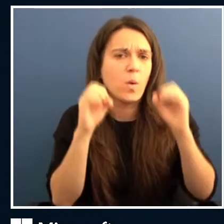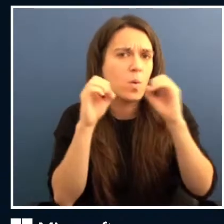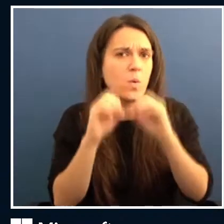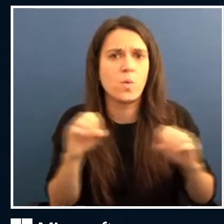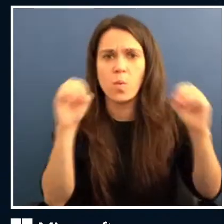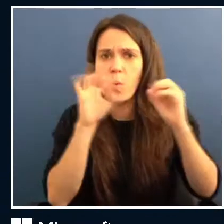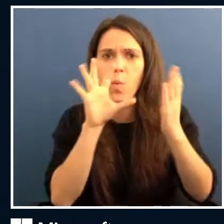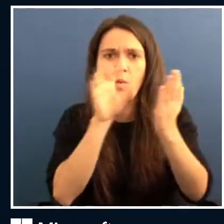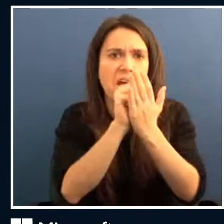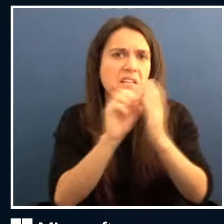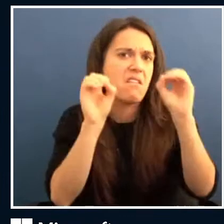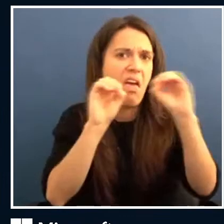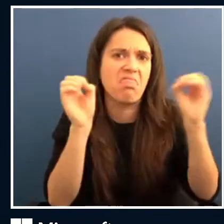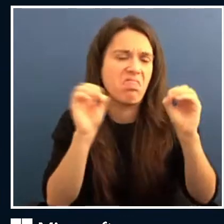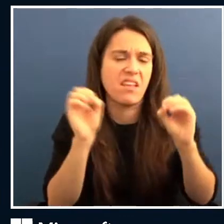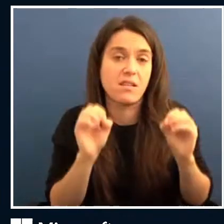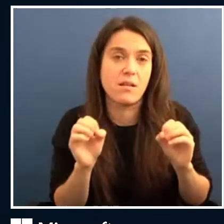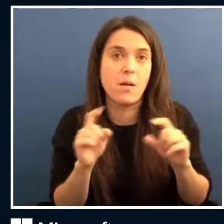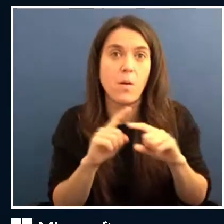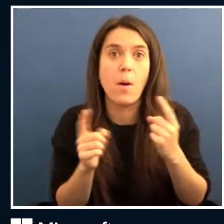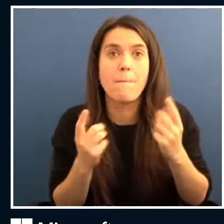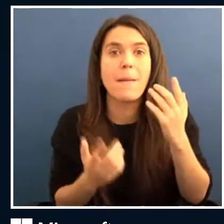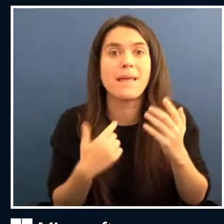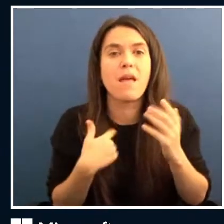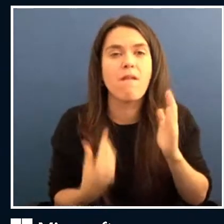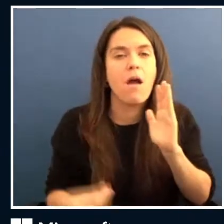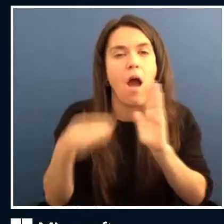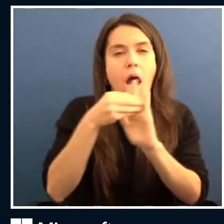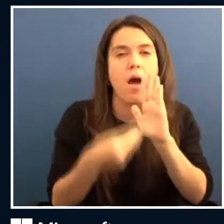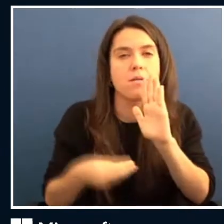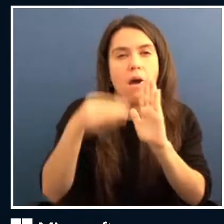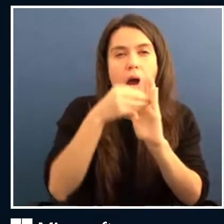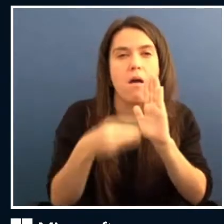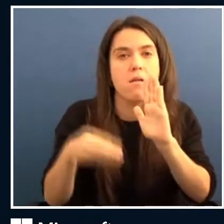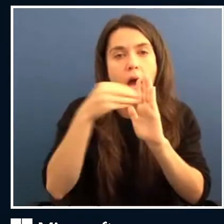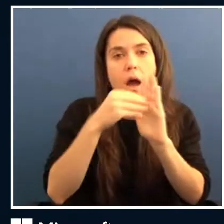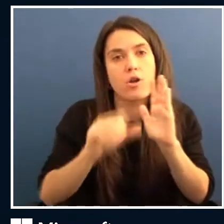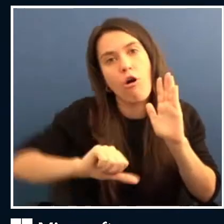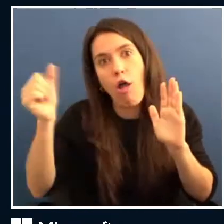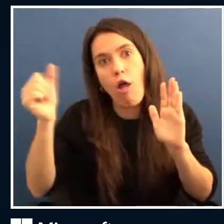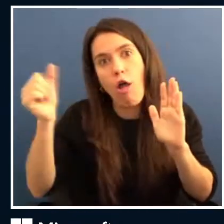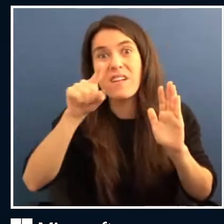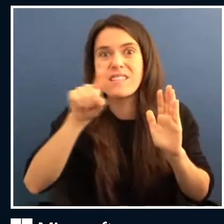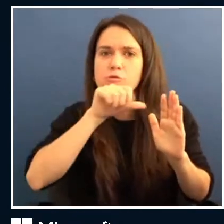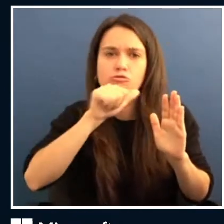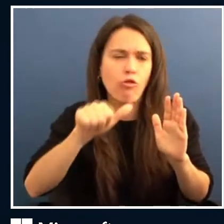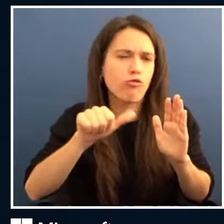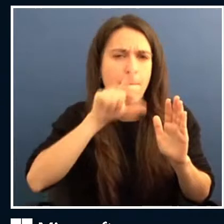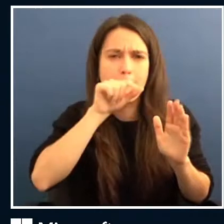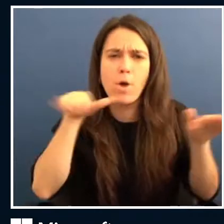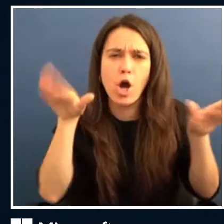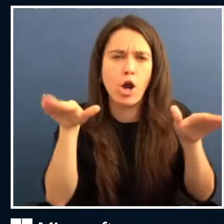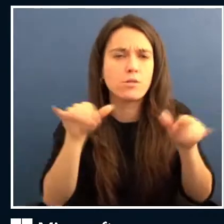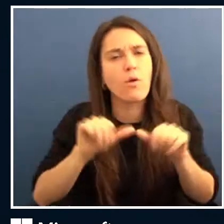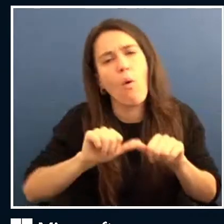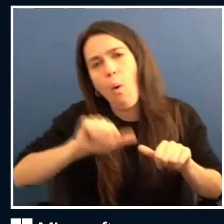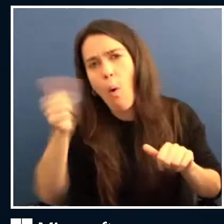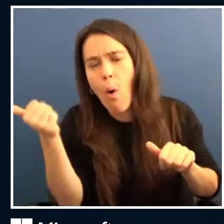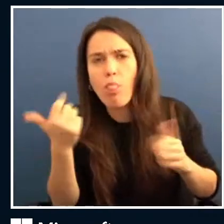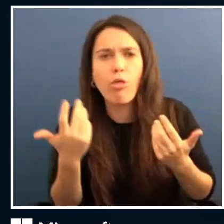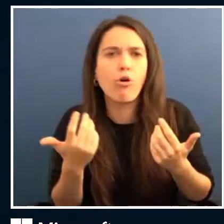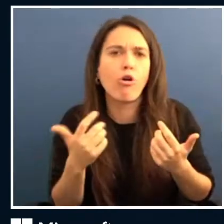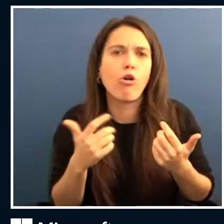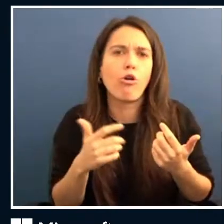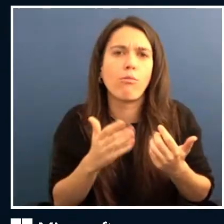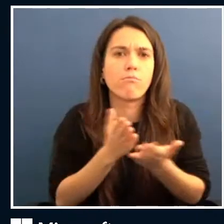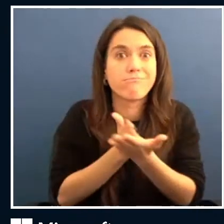now. But if I added more images of like, hey, this is not a bird, this is a completely different species of bird, I think that